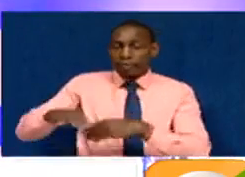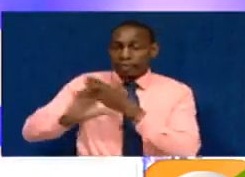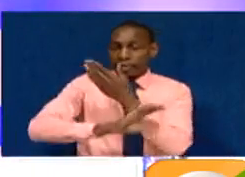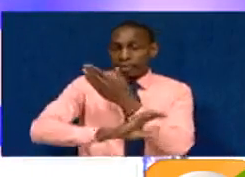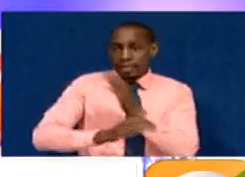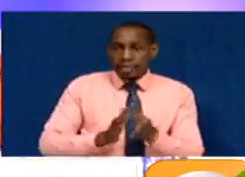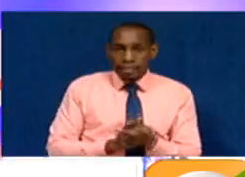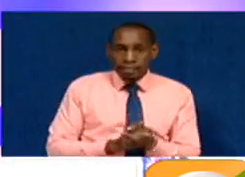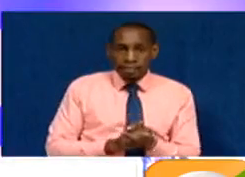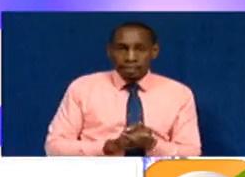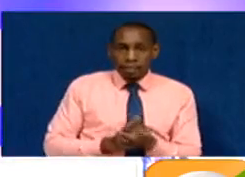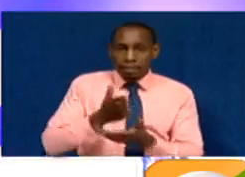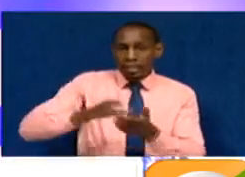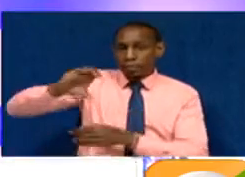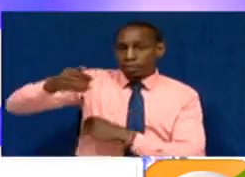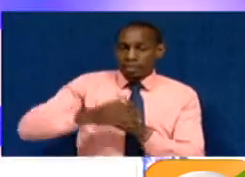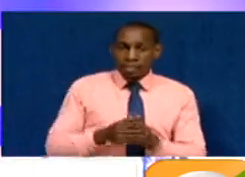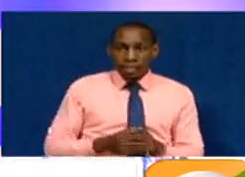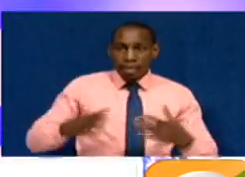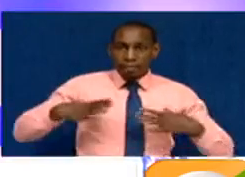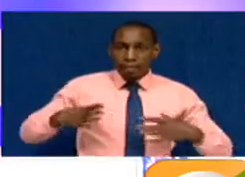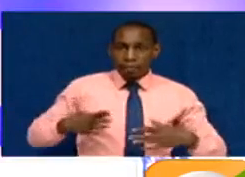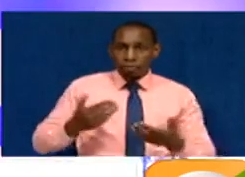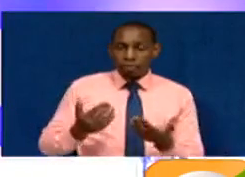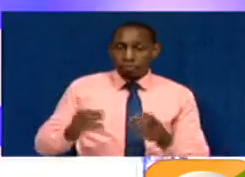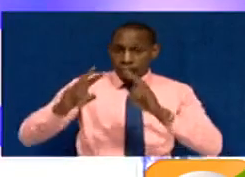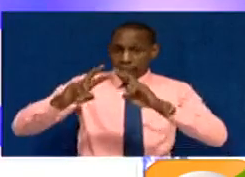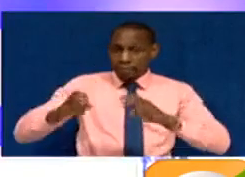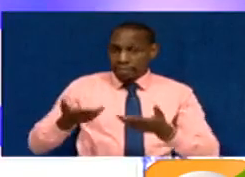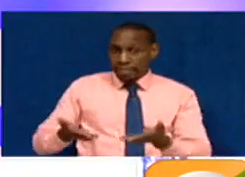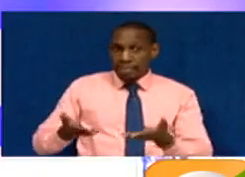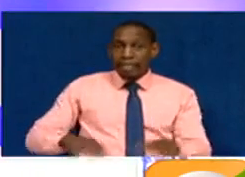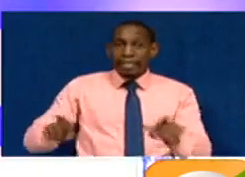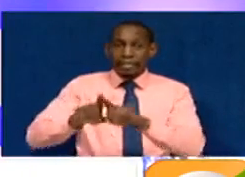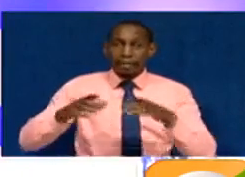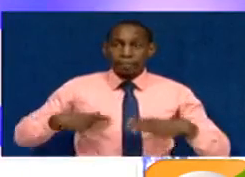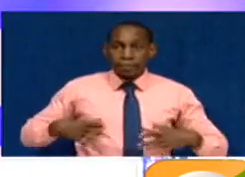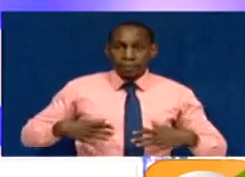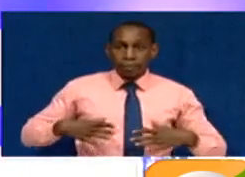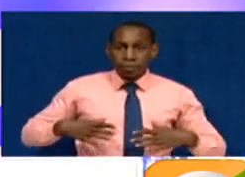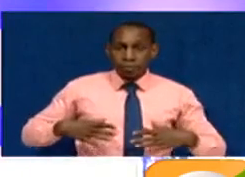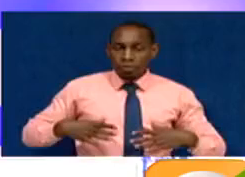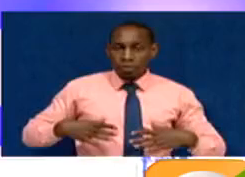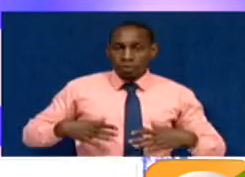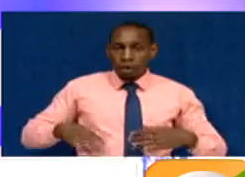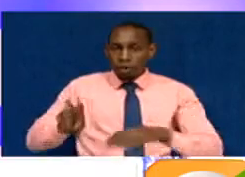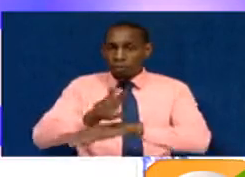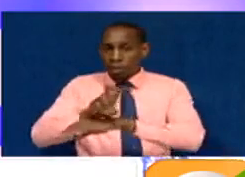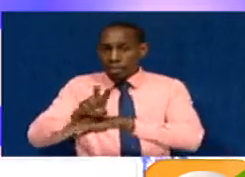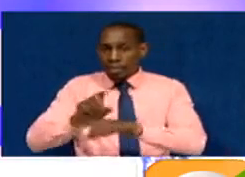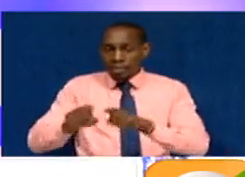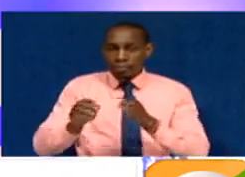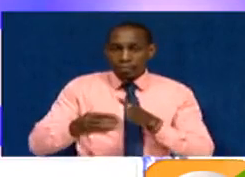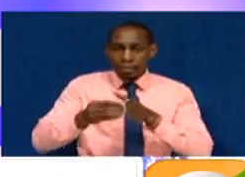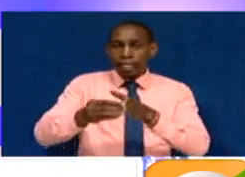end. And in some constituencies, the people we are profiling or we are investigating, or the people on Mr. Kinoti's radar, are the